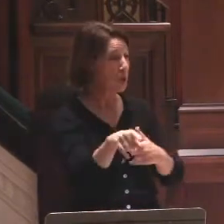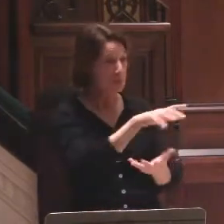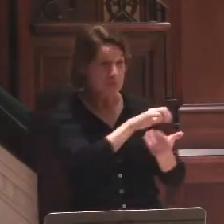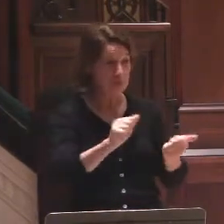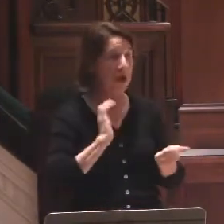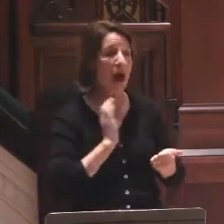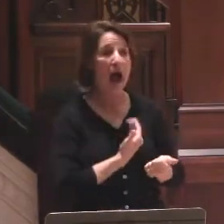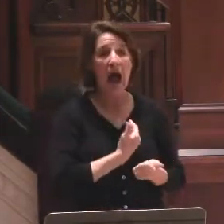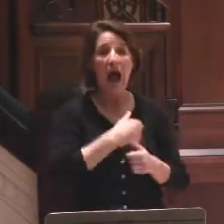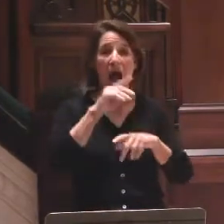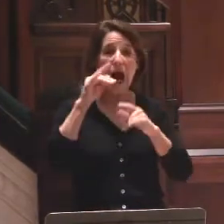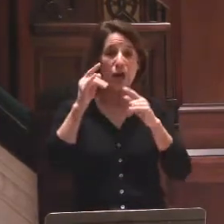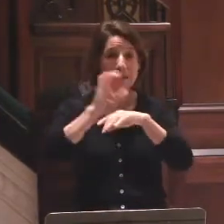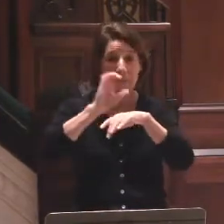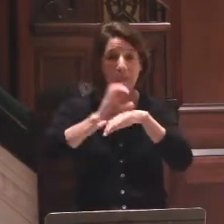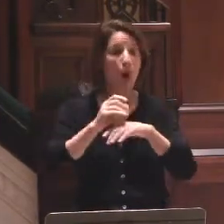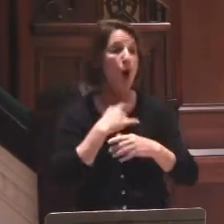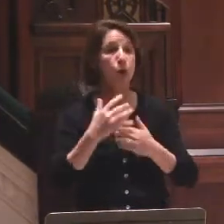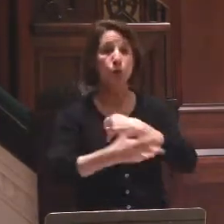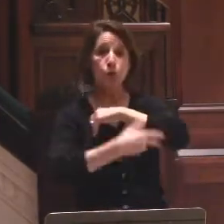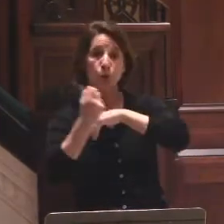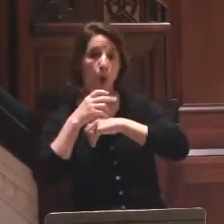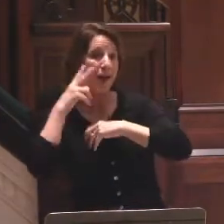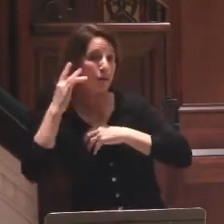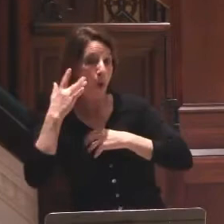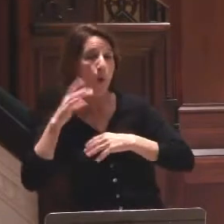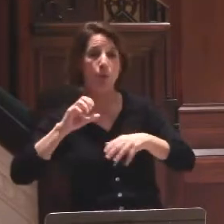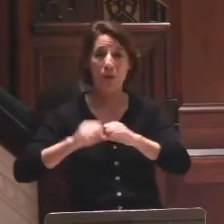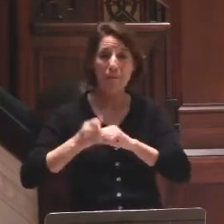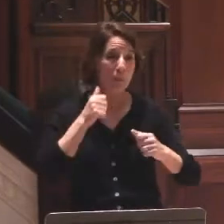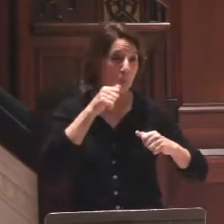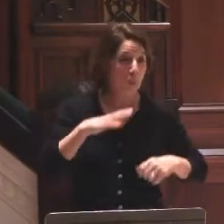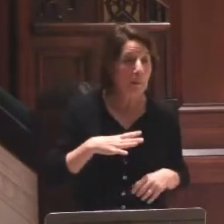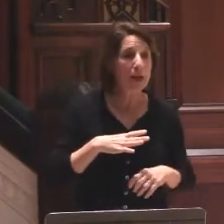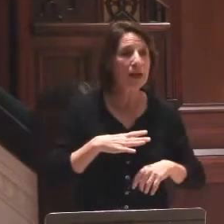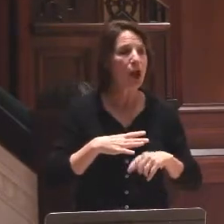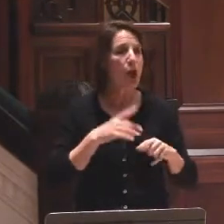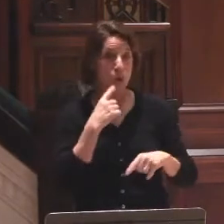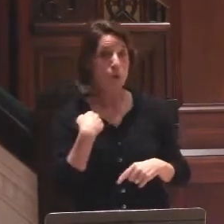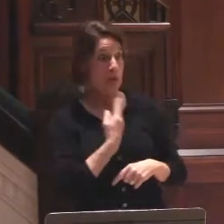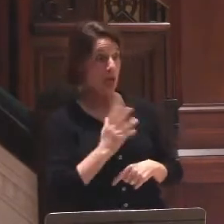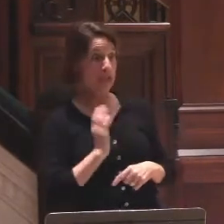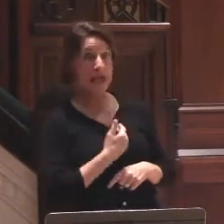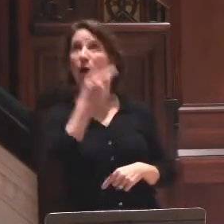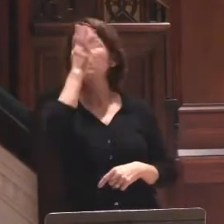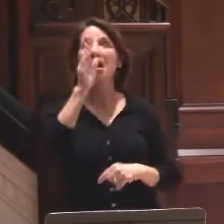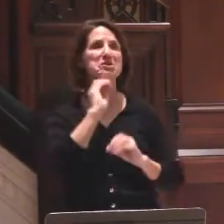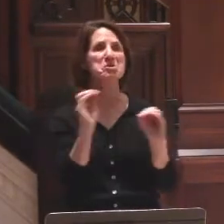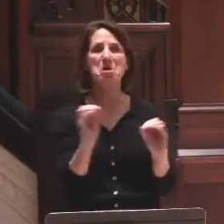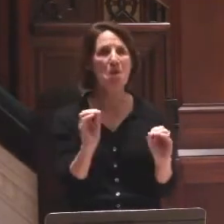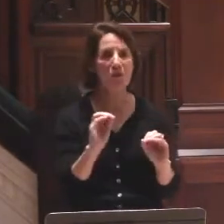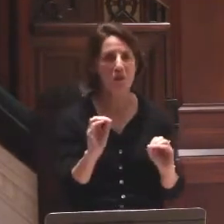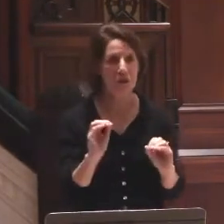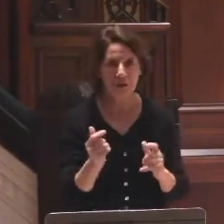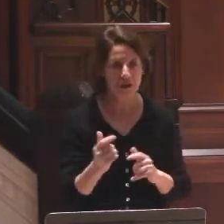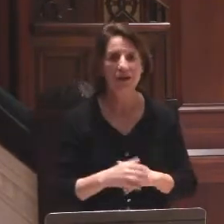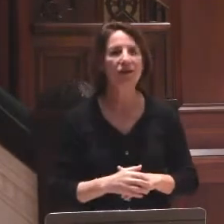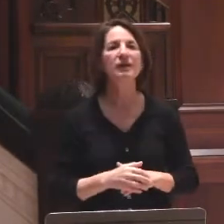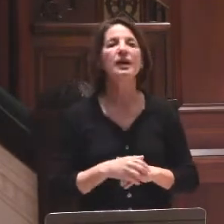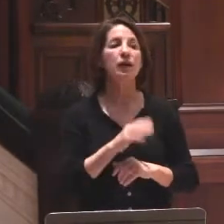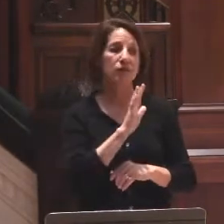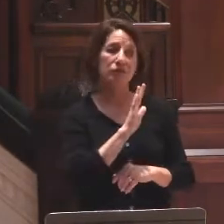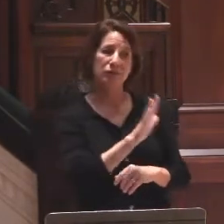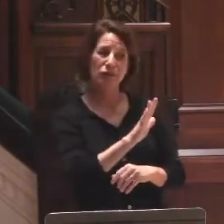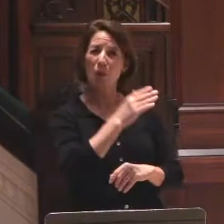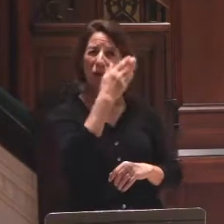temple, you stole our gold, you raped our women, you tell us that our gods are no good, but your gods are